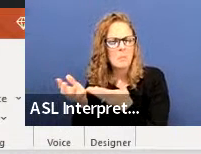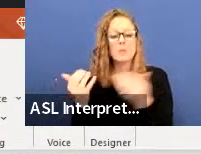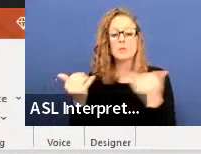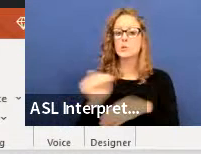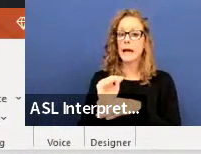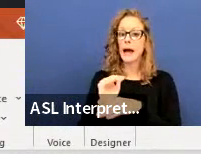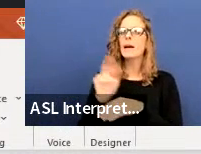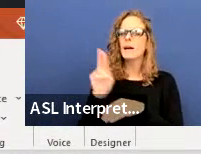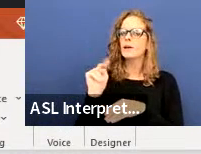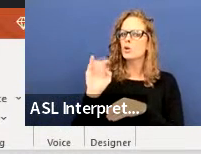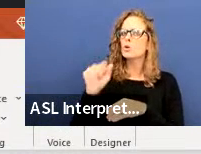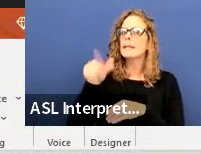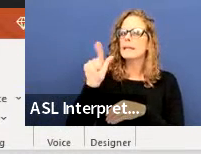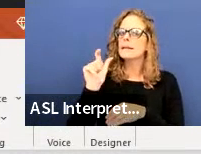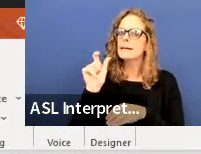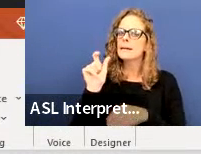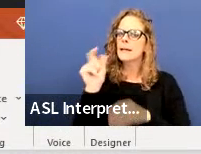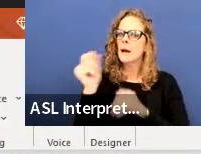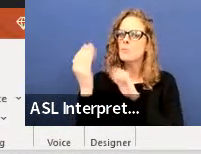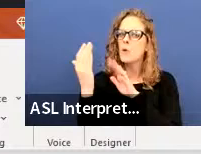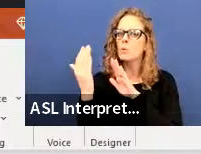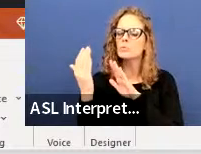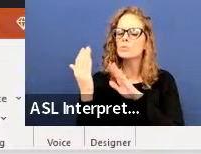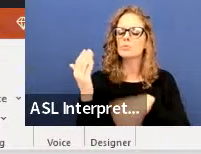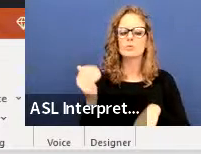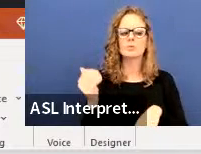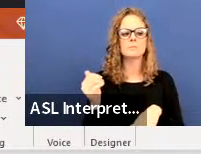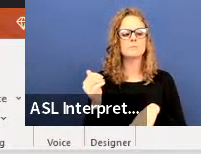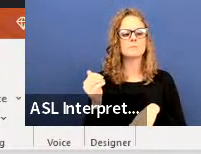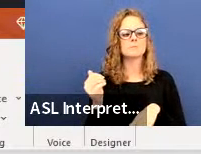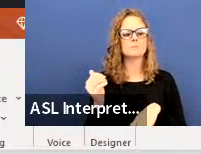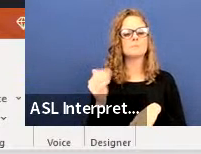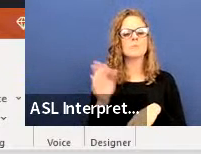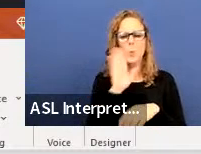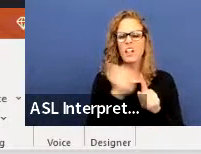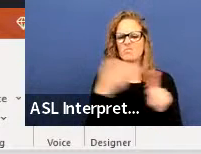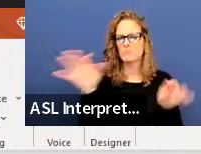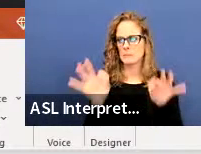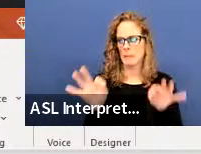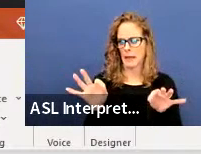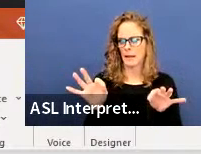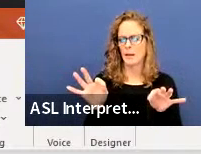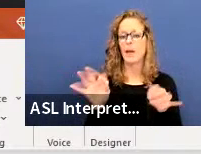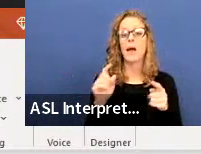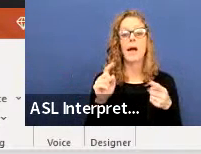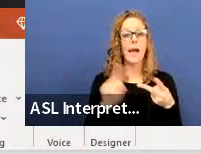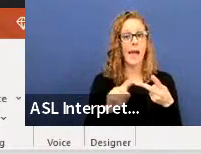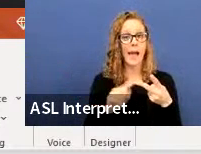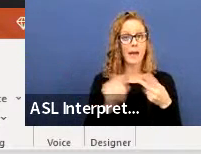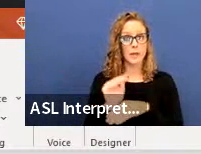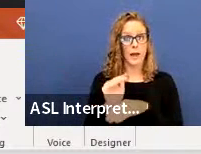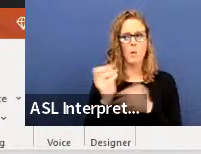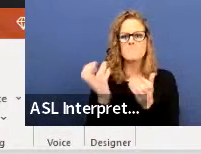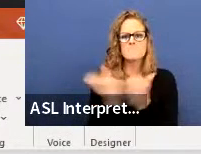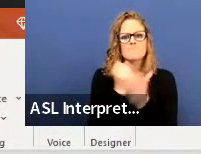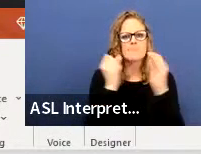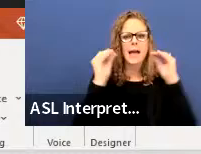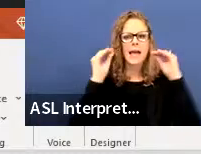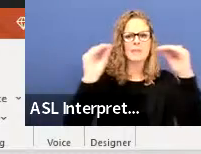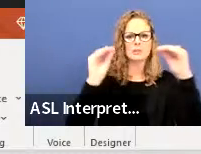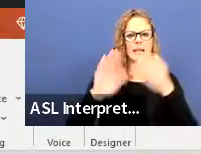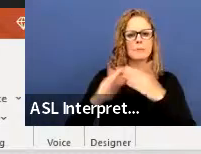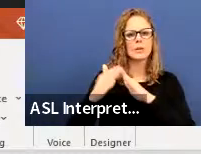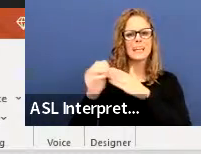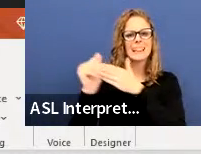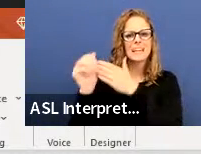that way we want to also use this opportunity to also educate our community leaders about who